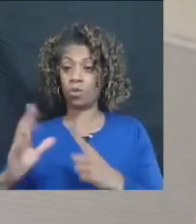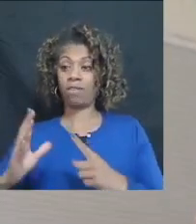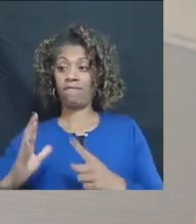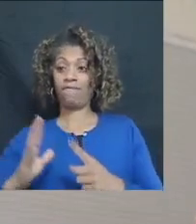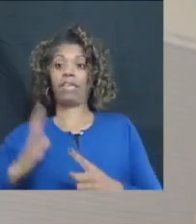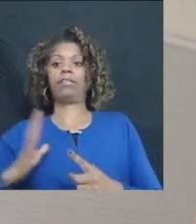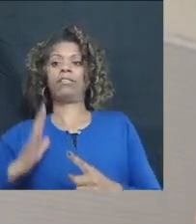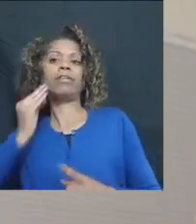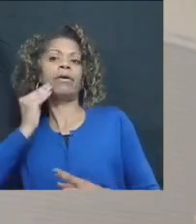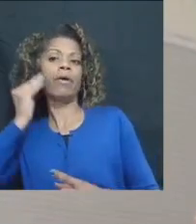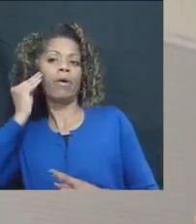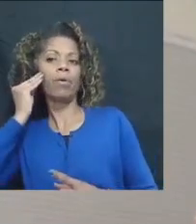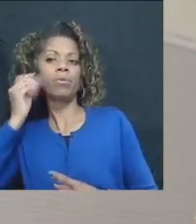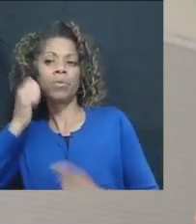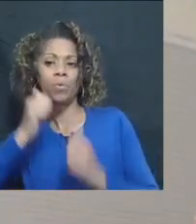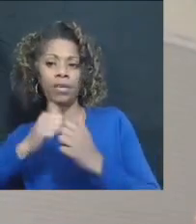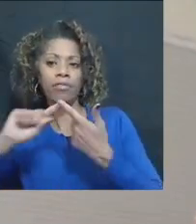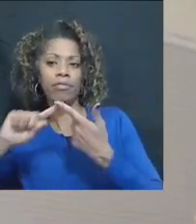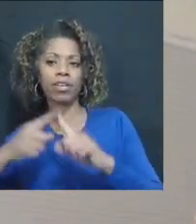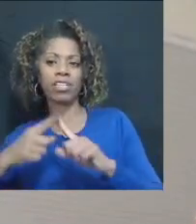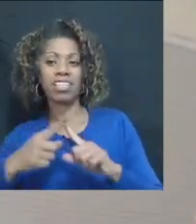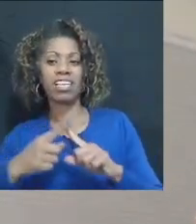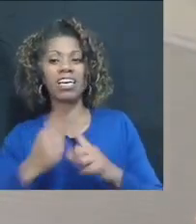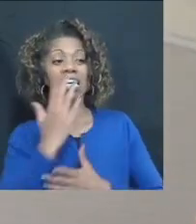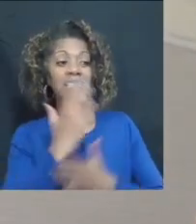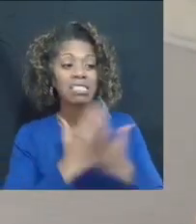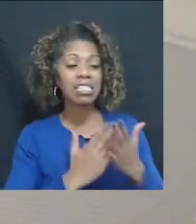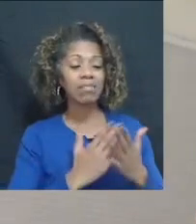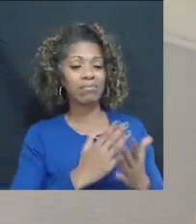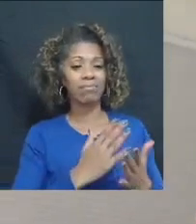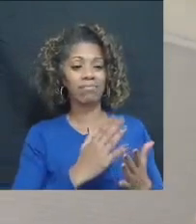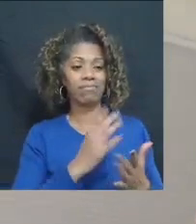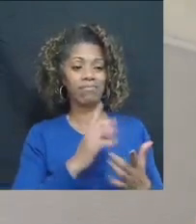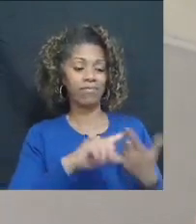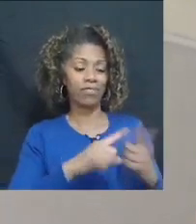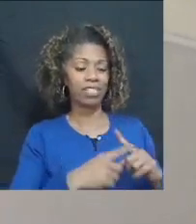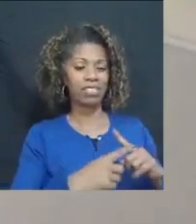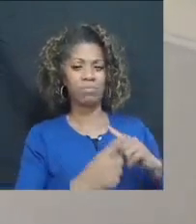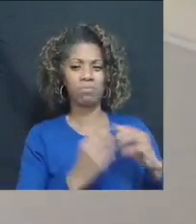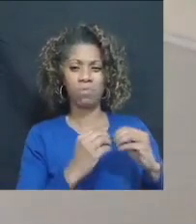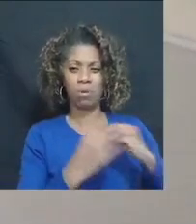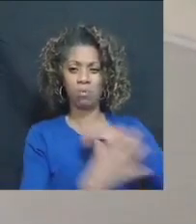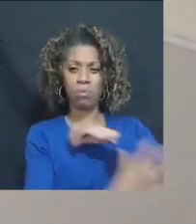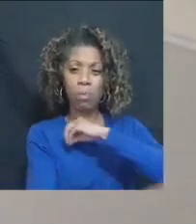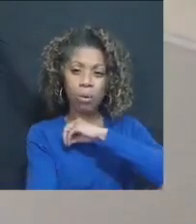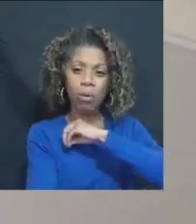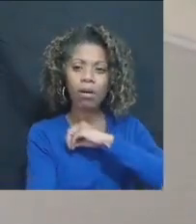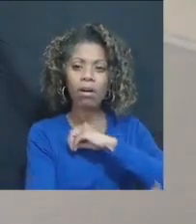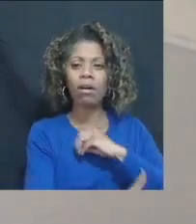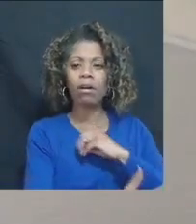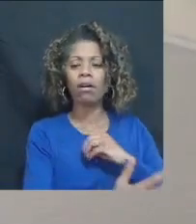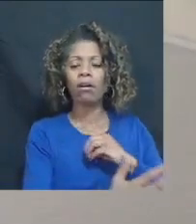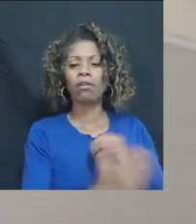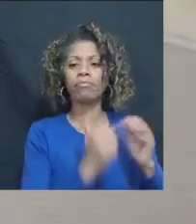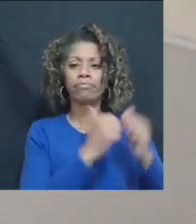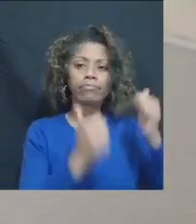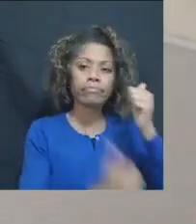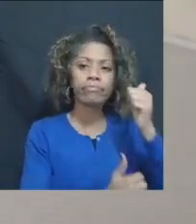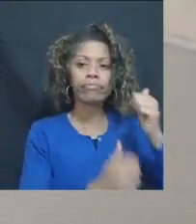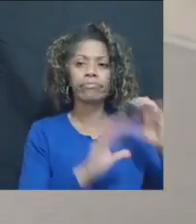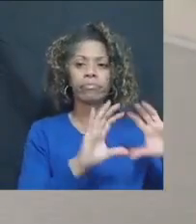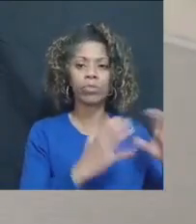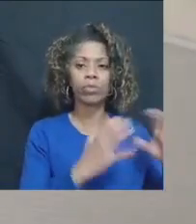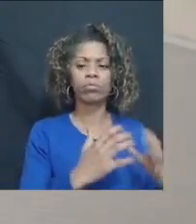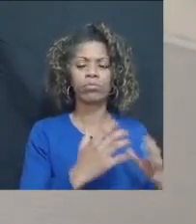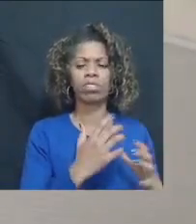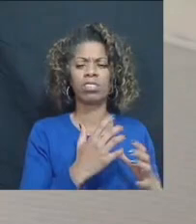classmates. And I was struck by the differences. And so I think early on, I had this curiosity and, why were there these differences?